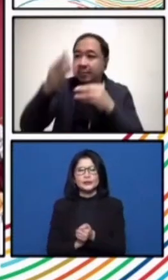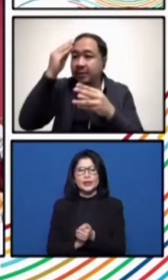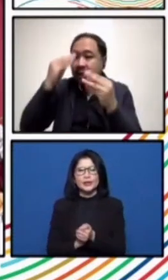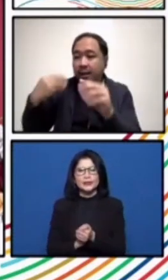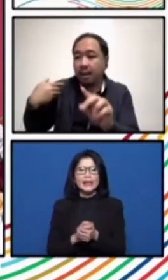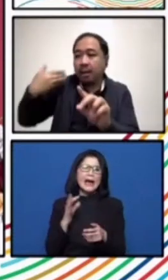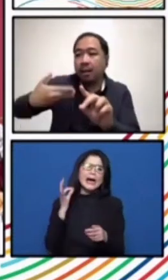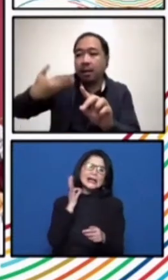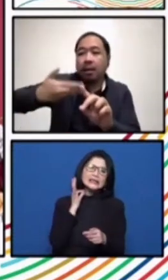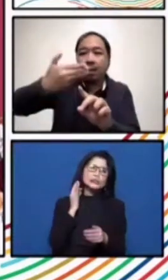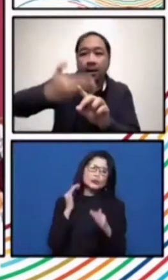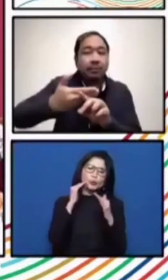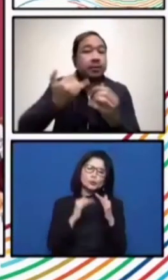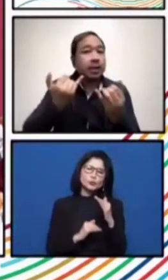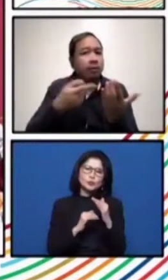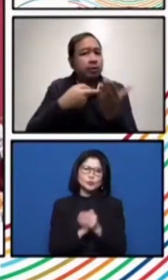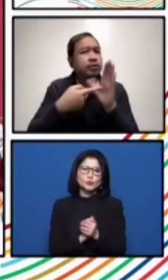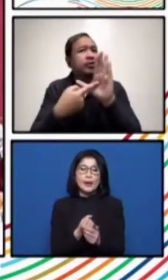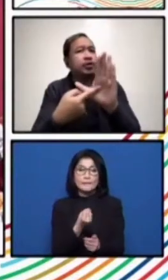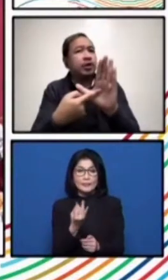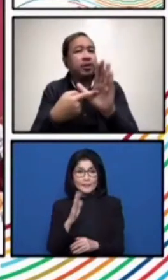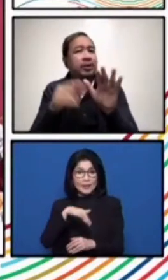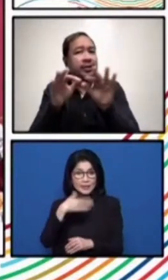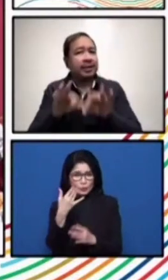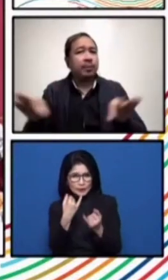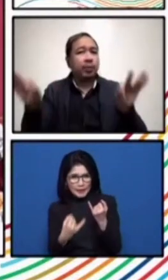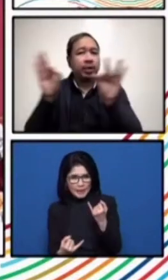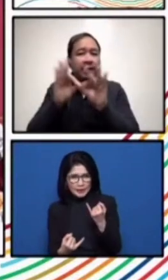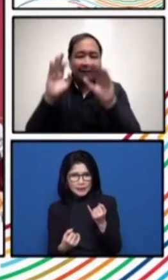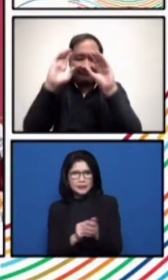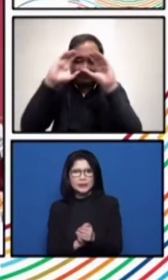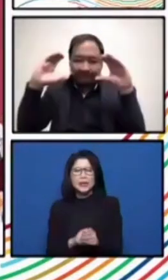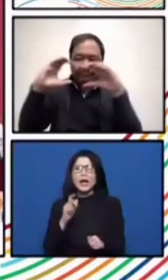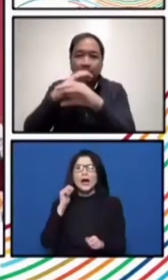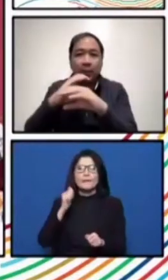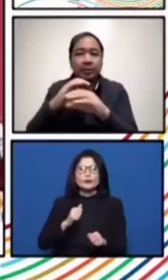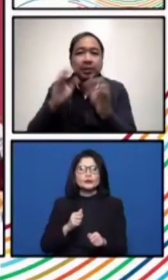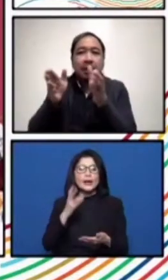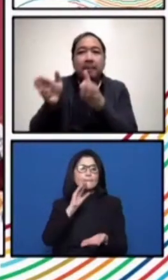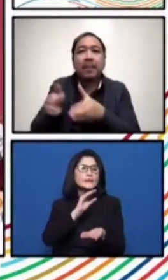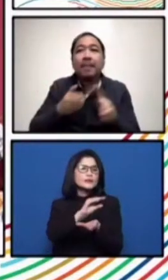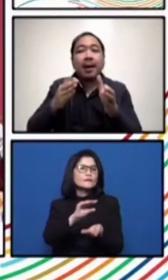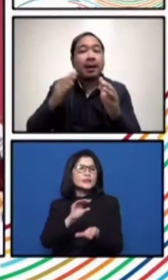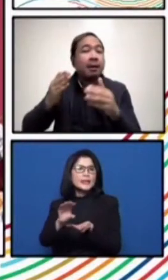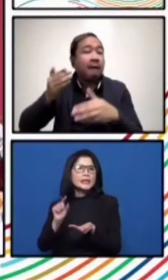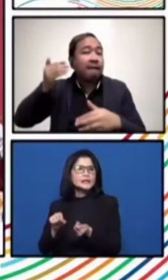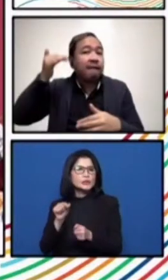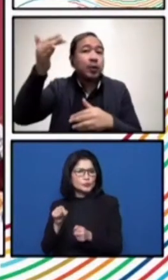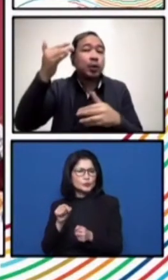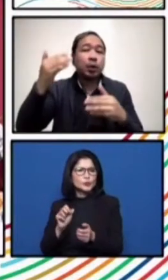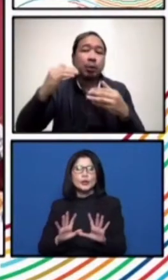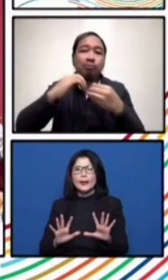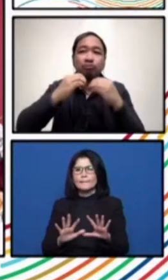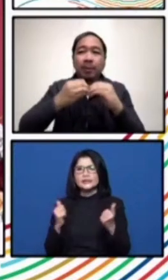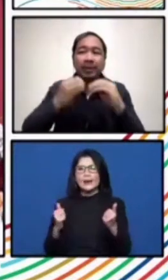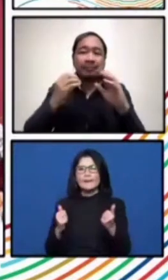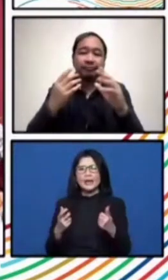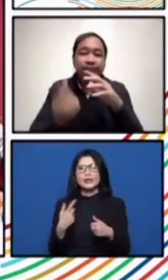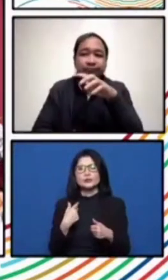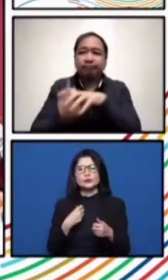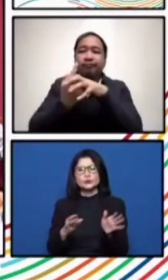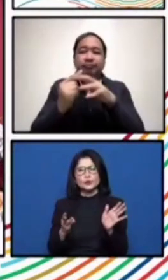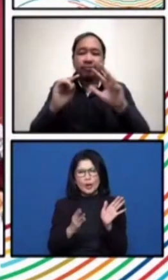and they reveal the importance of investing in these areas preparing for future crises and promoting cross-sectoral and coordinated